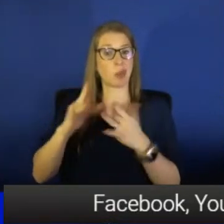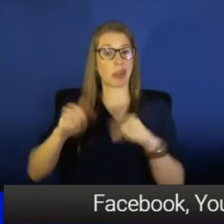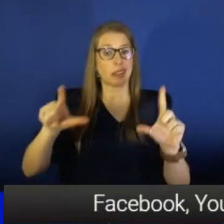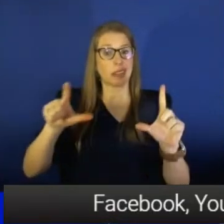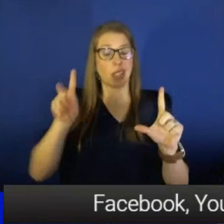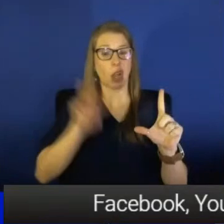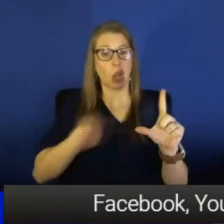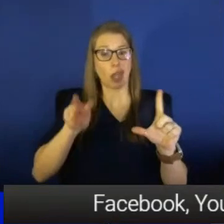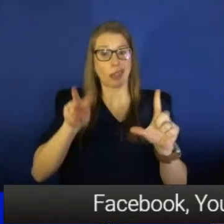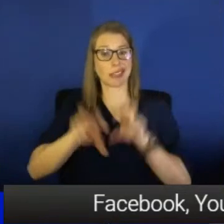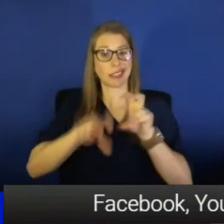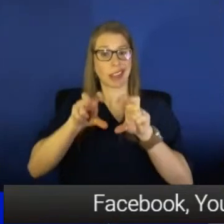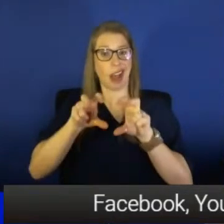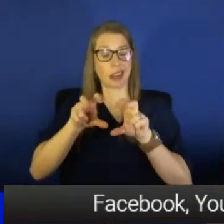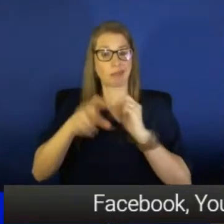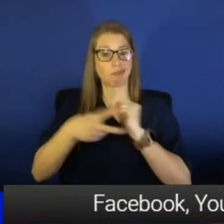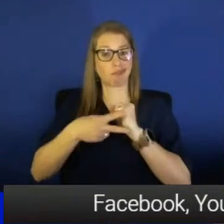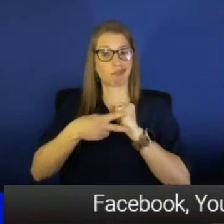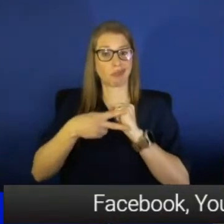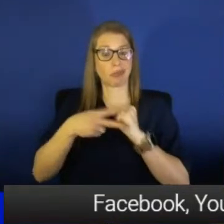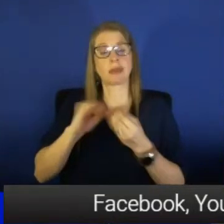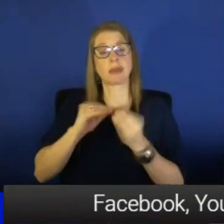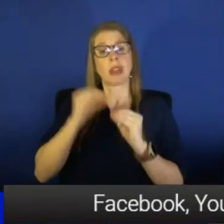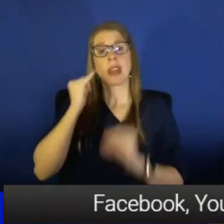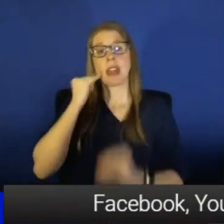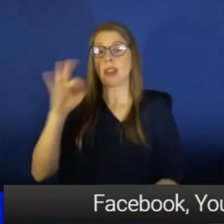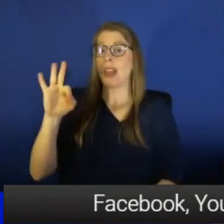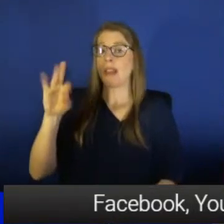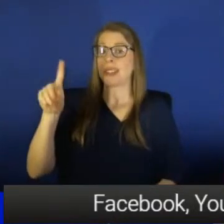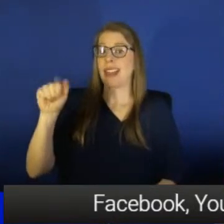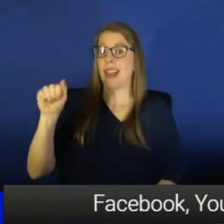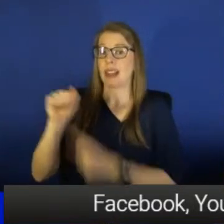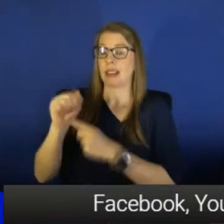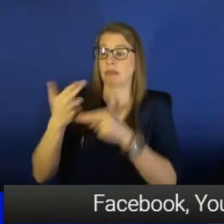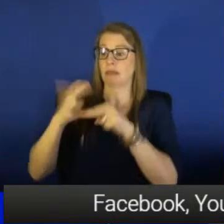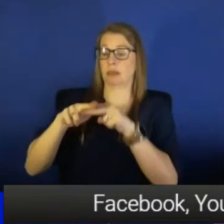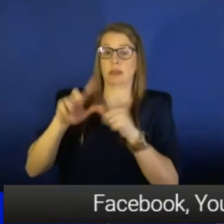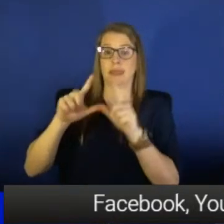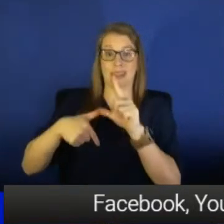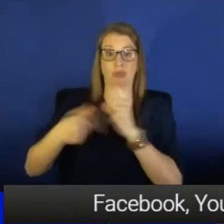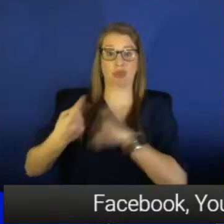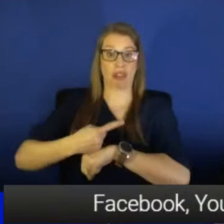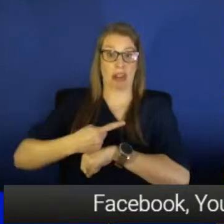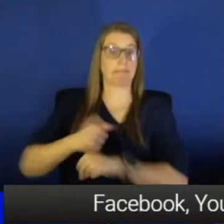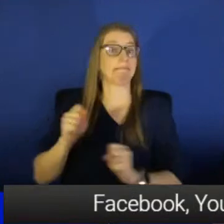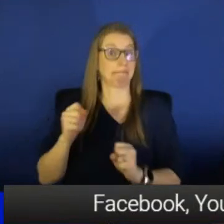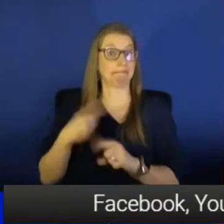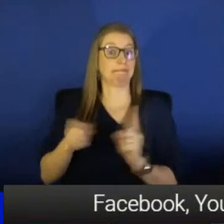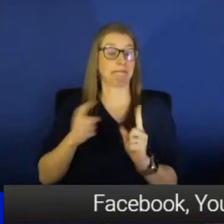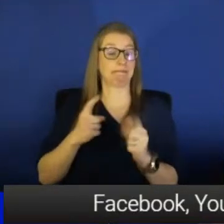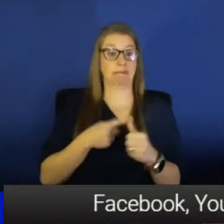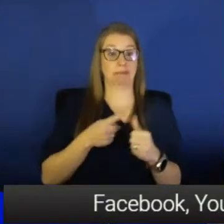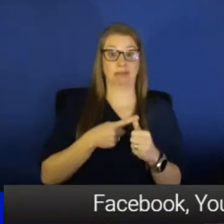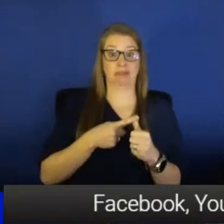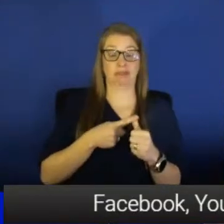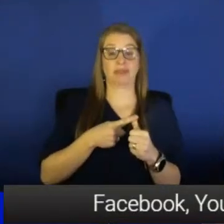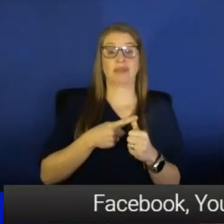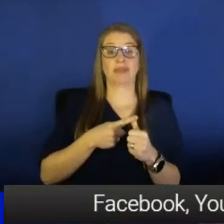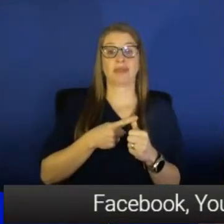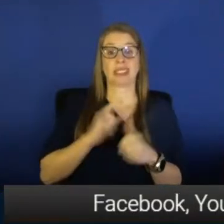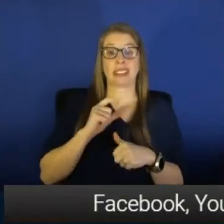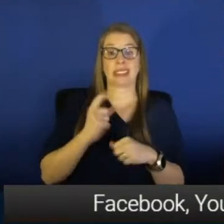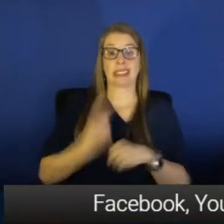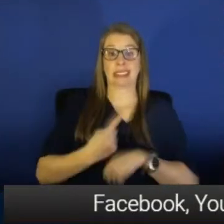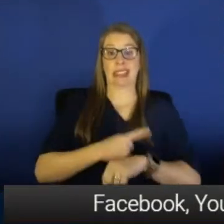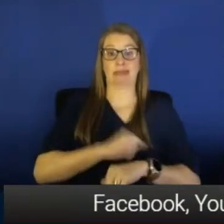see if the FDA has increased those expiration dates from the original dates that were set. We do